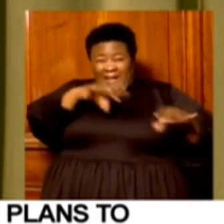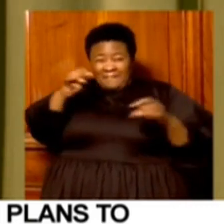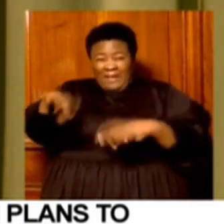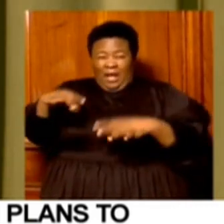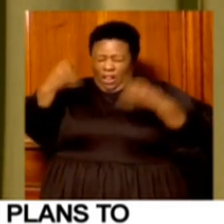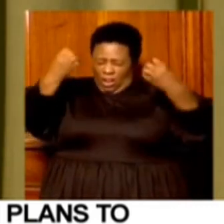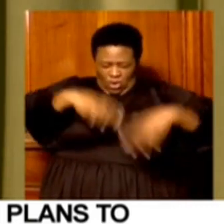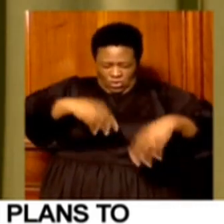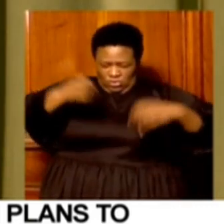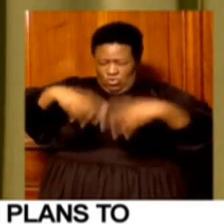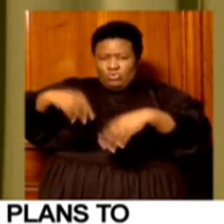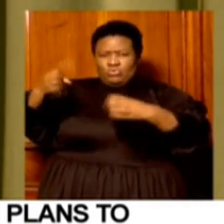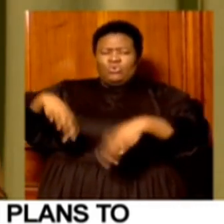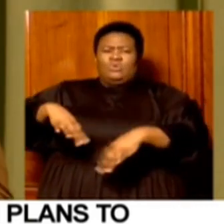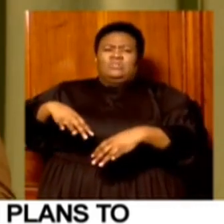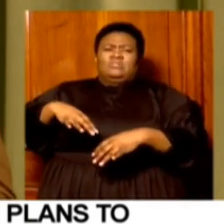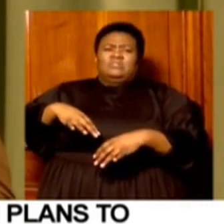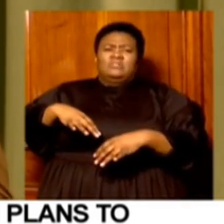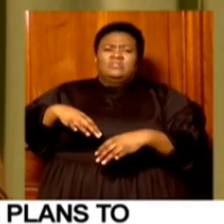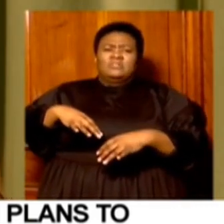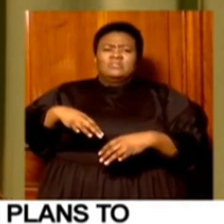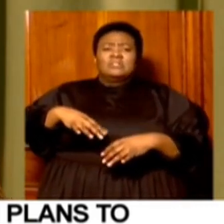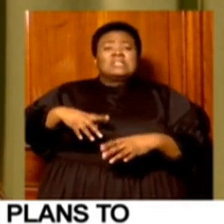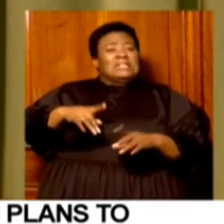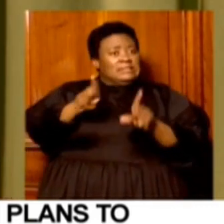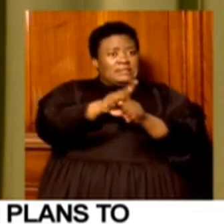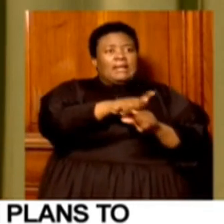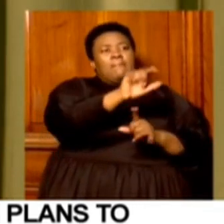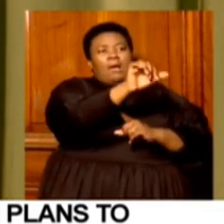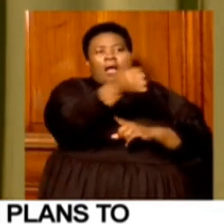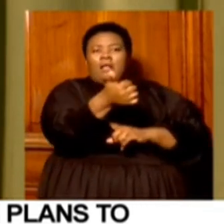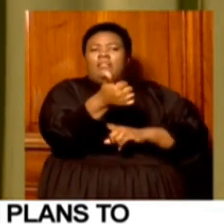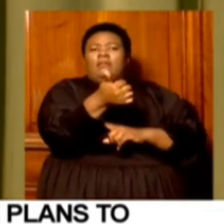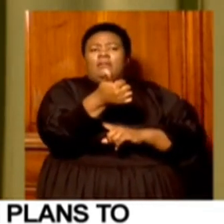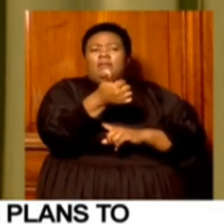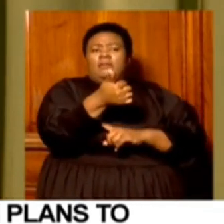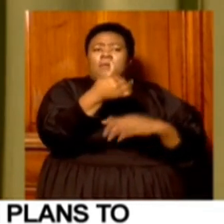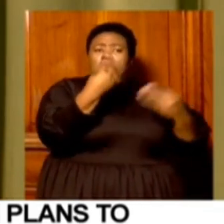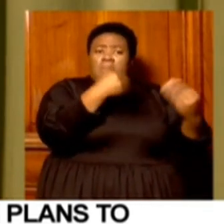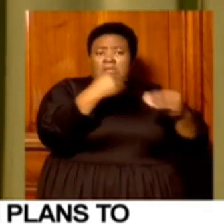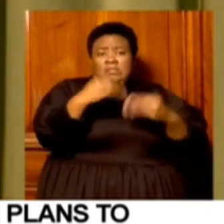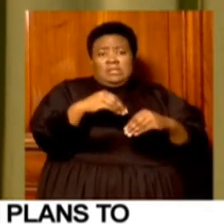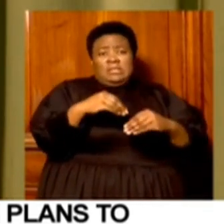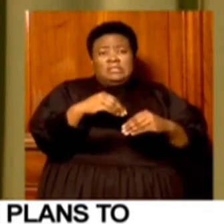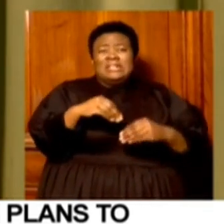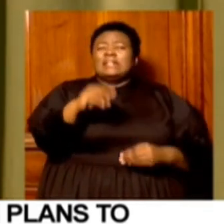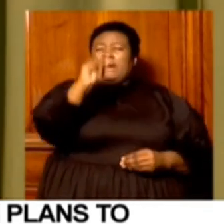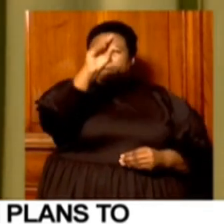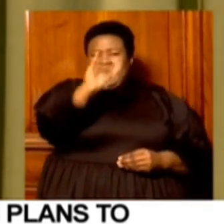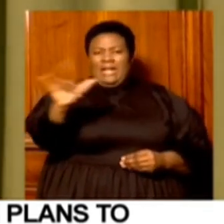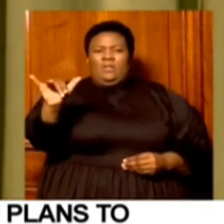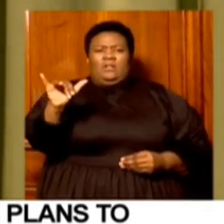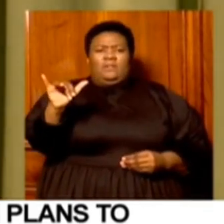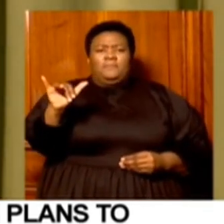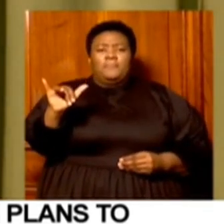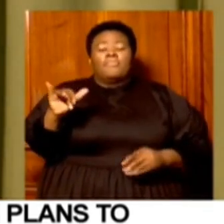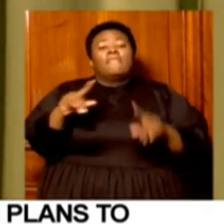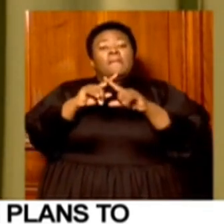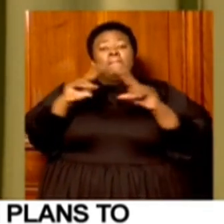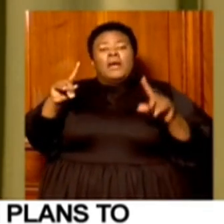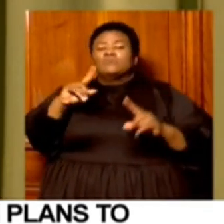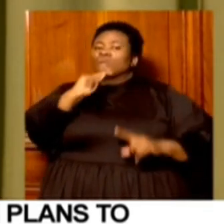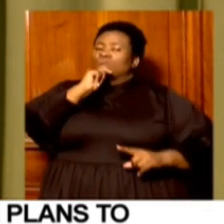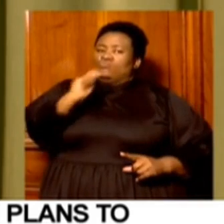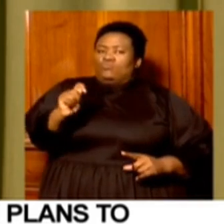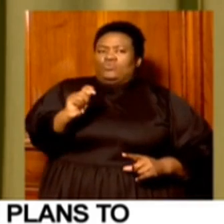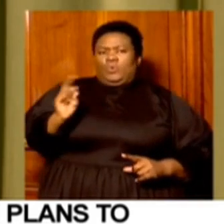like all industries, it runs into billions. But here is the reality of the matter, is